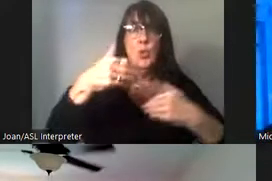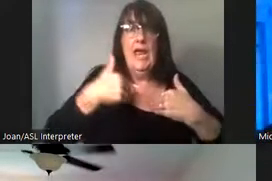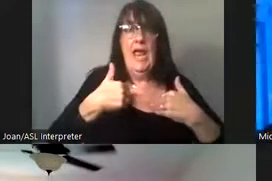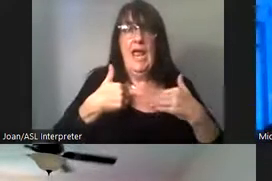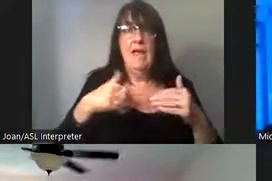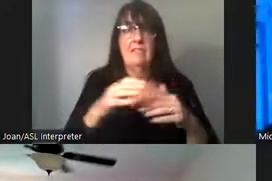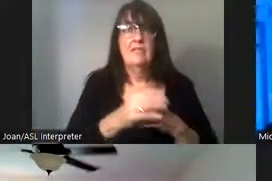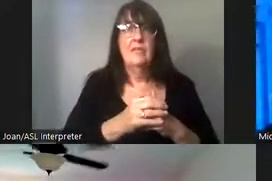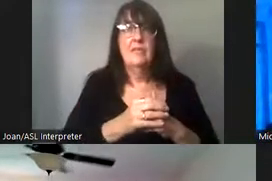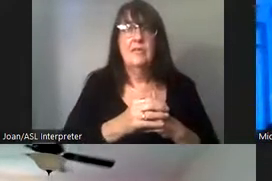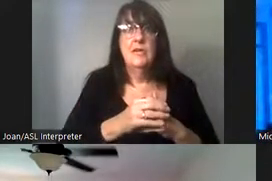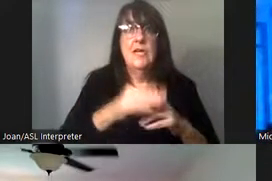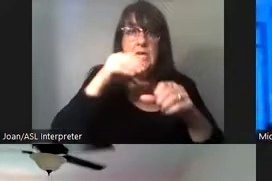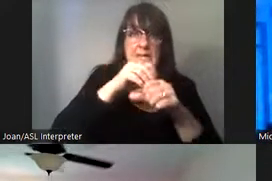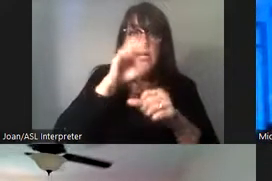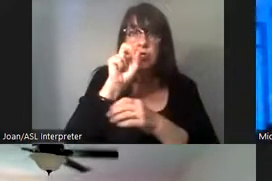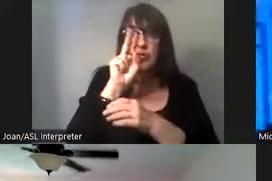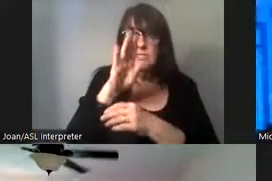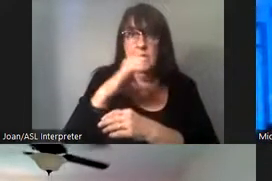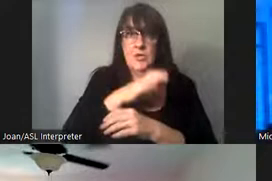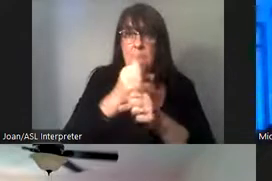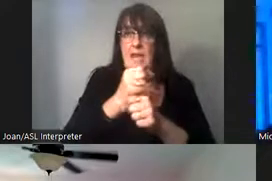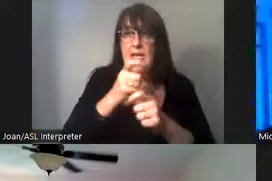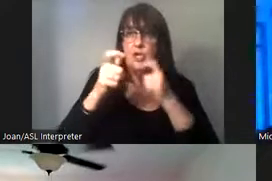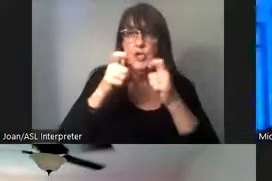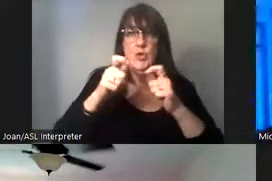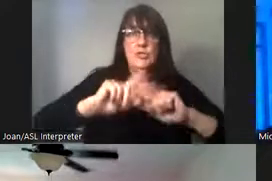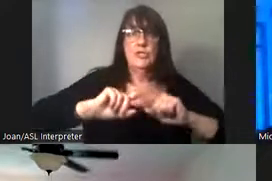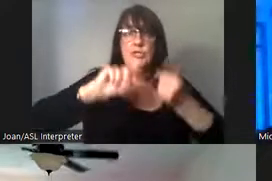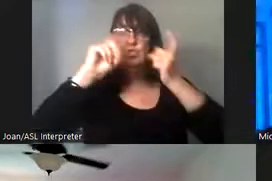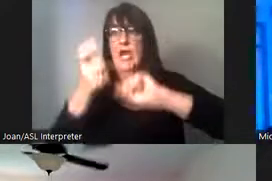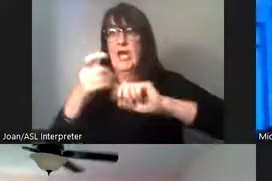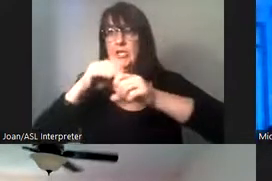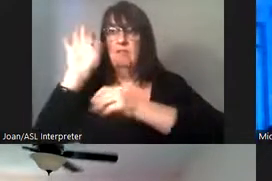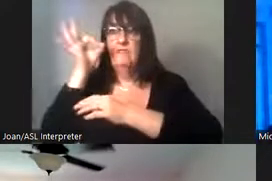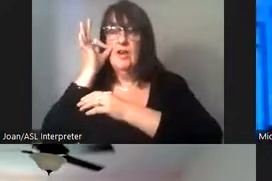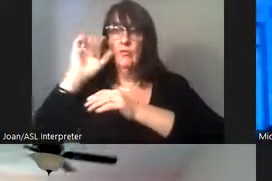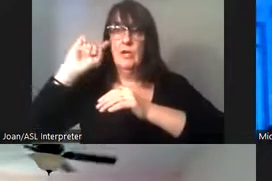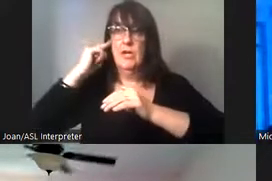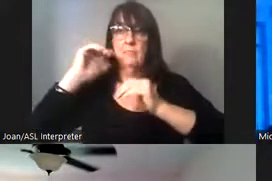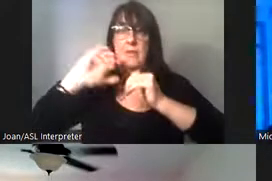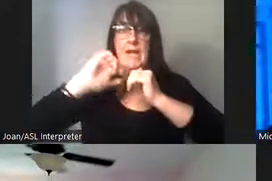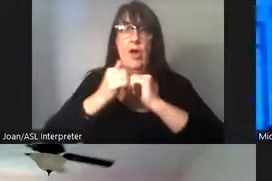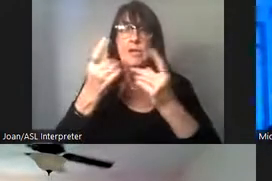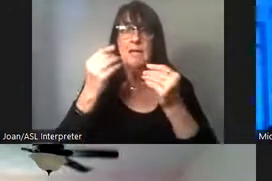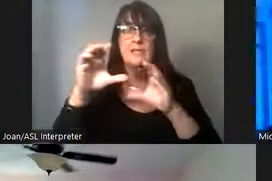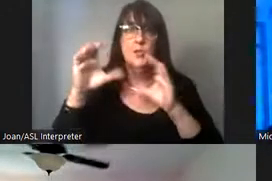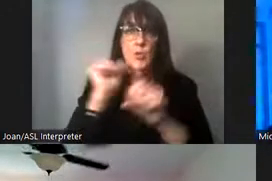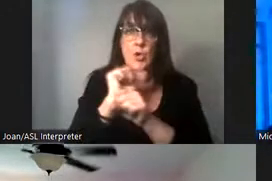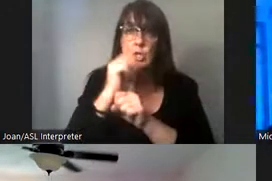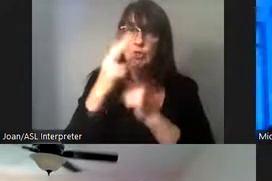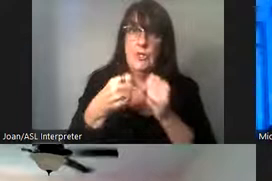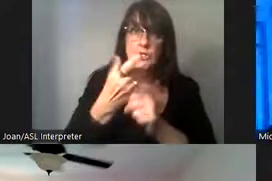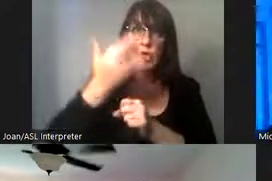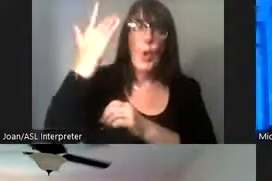GAPFAC and in your subcommittees to make a huge difference to how federal government does its work. About 2 years ago,